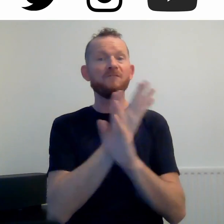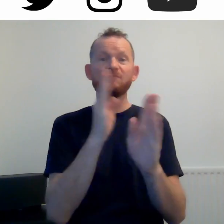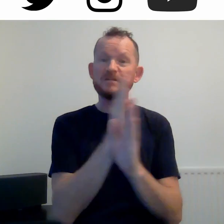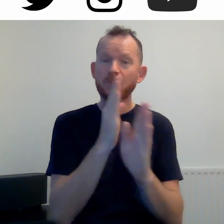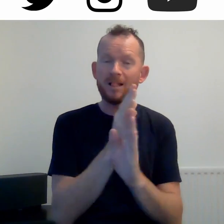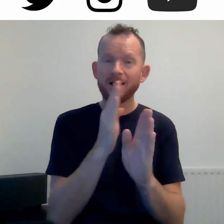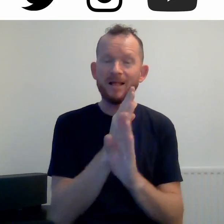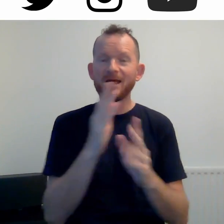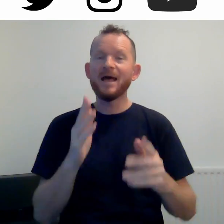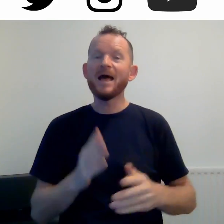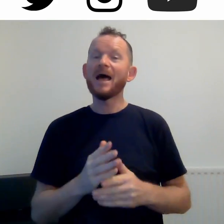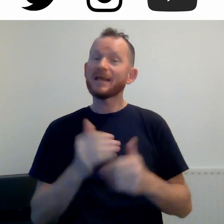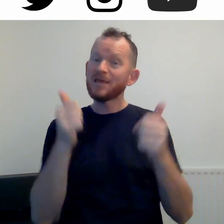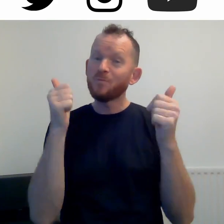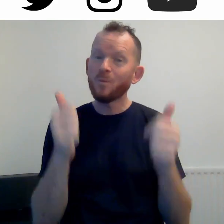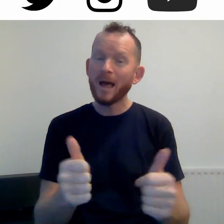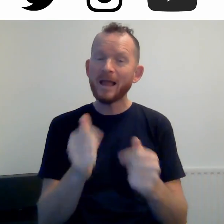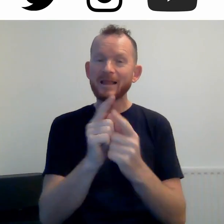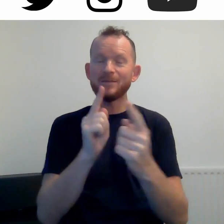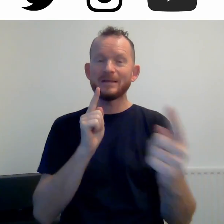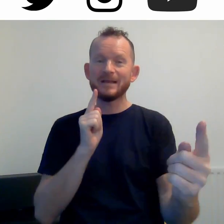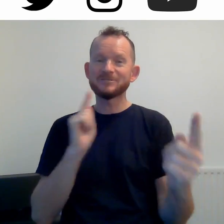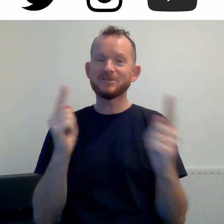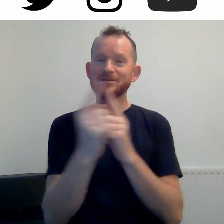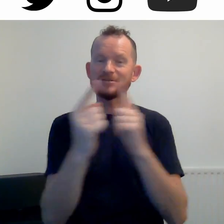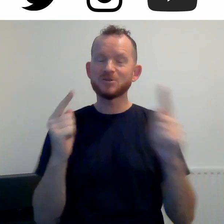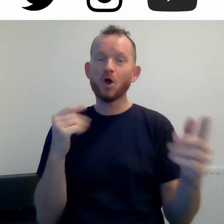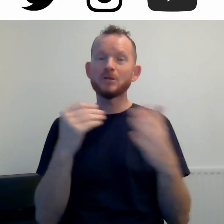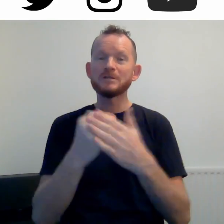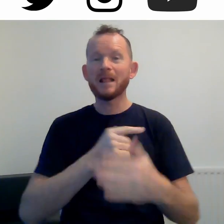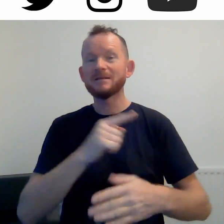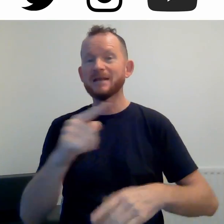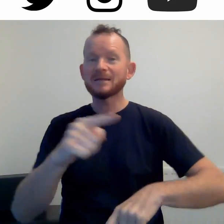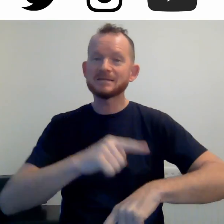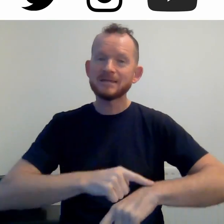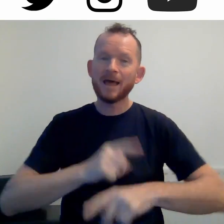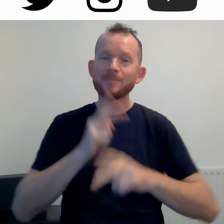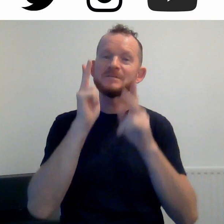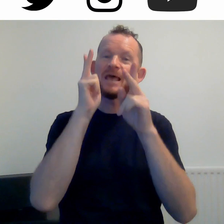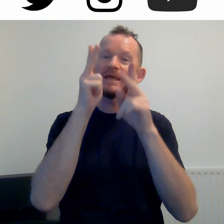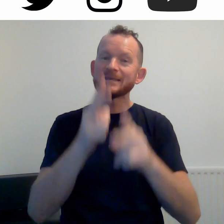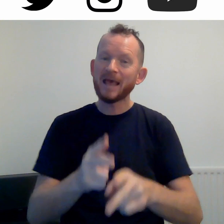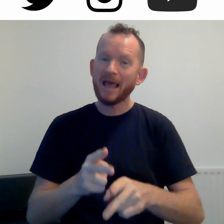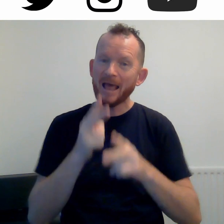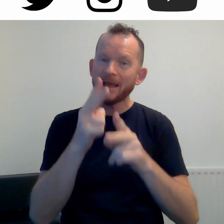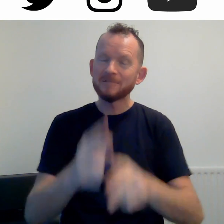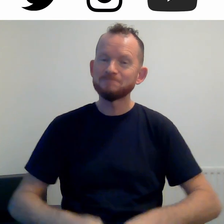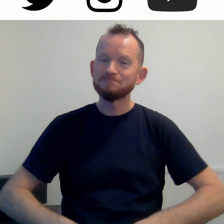visible. And on that, I hope you all keep well, keep safe, keep your distance, and until next time, take care.